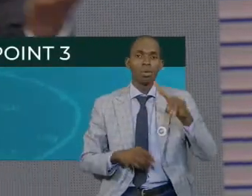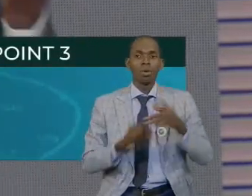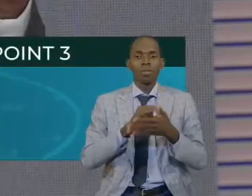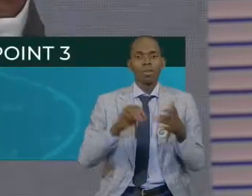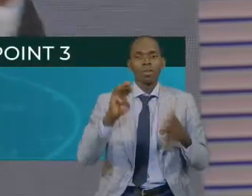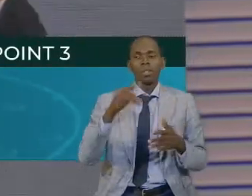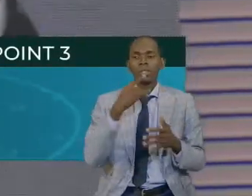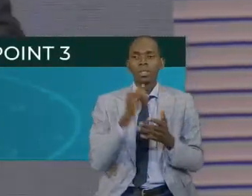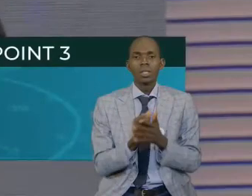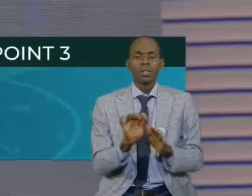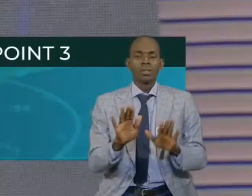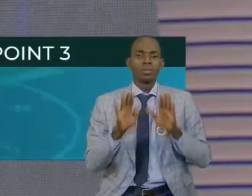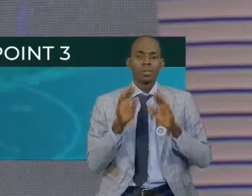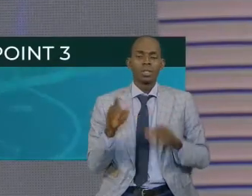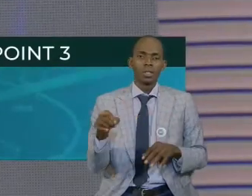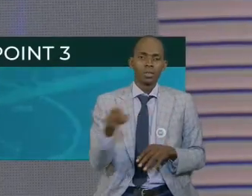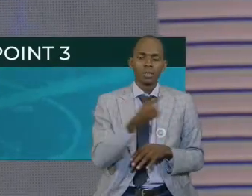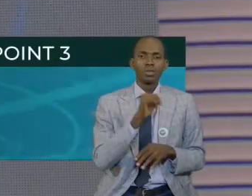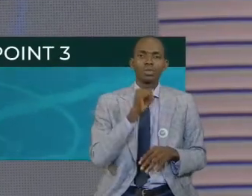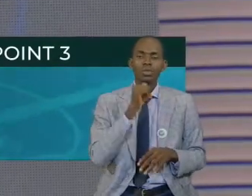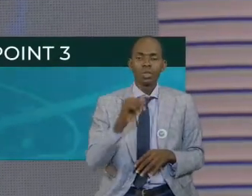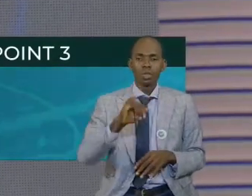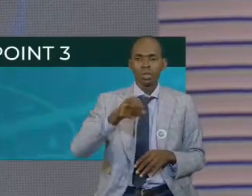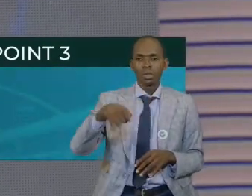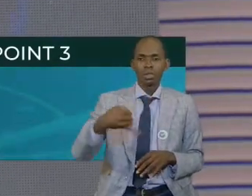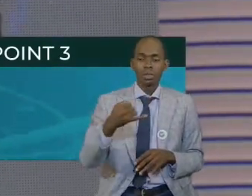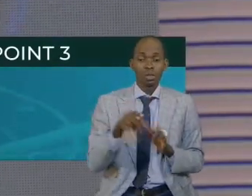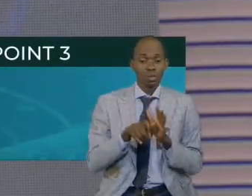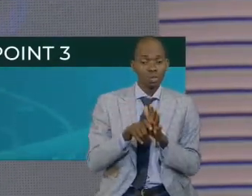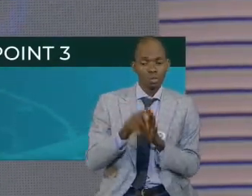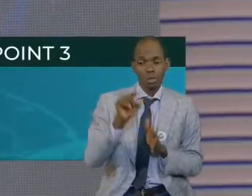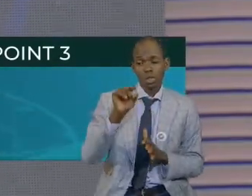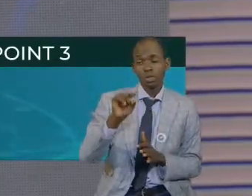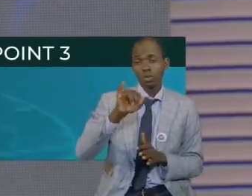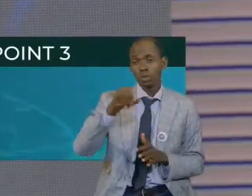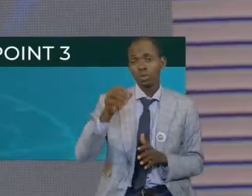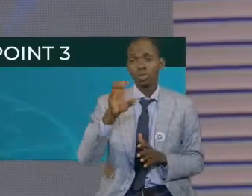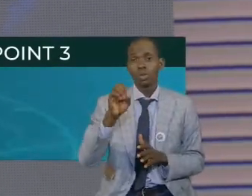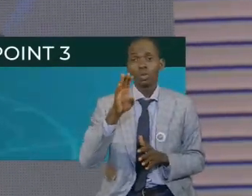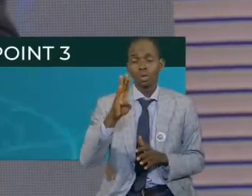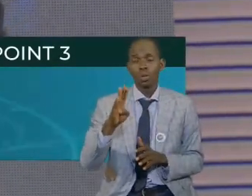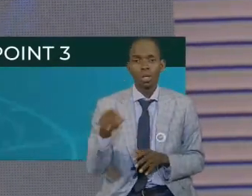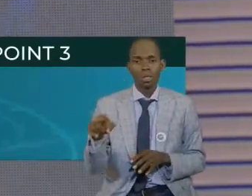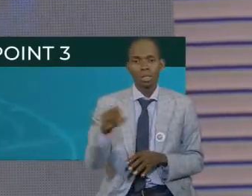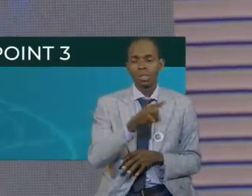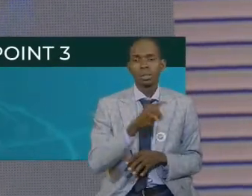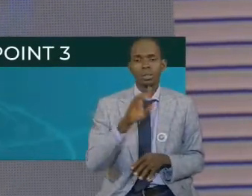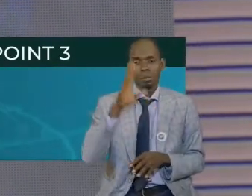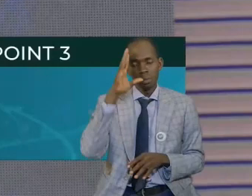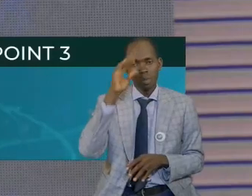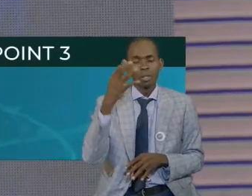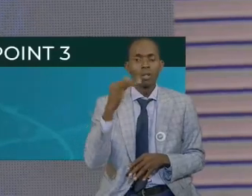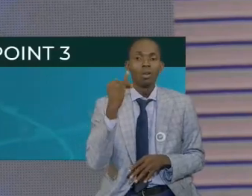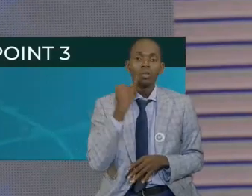and ye men of Israel. Again, I will help you,